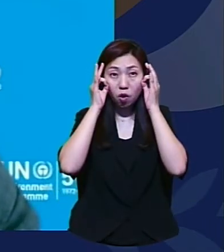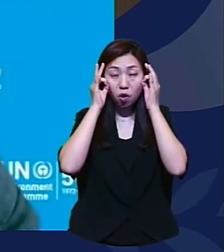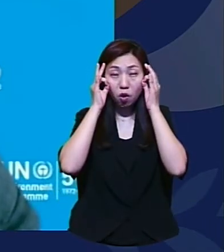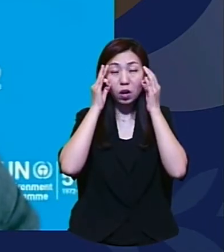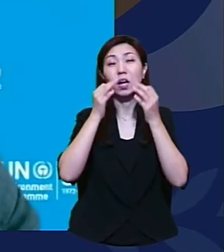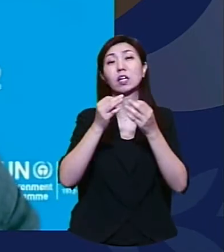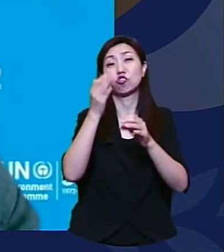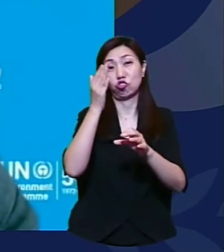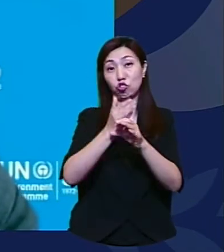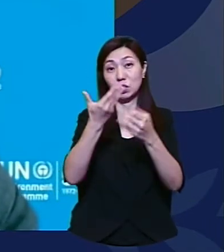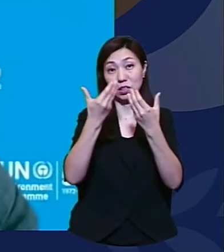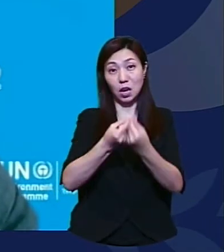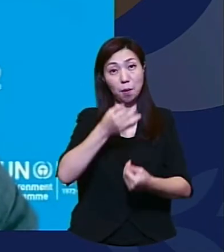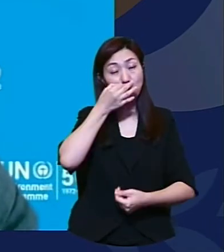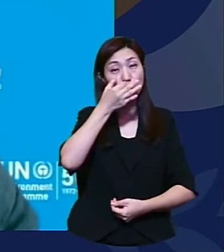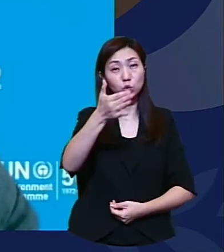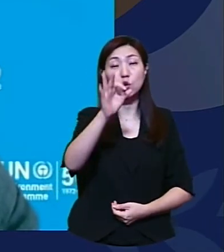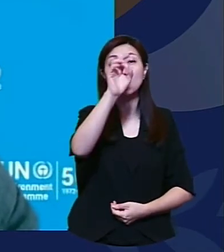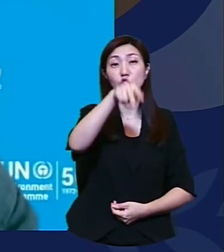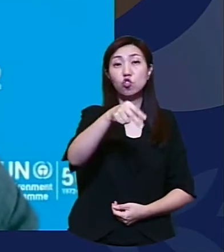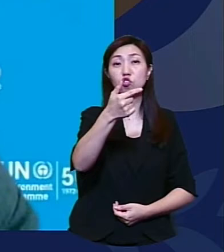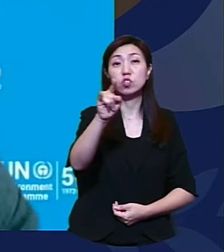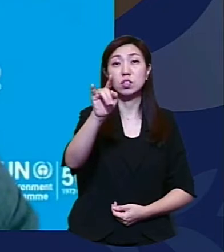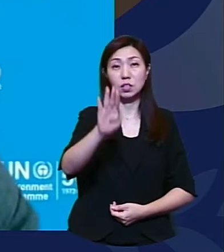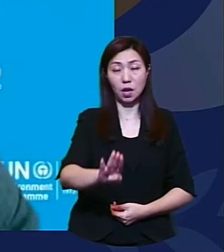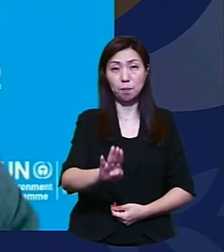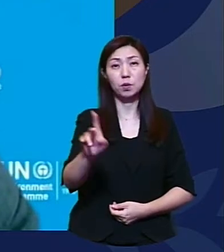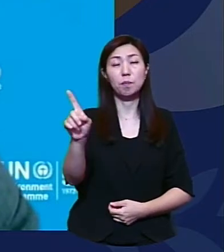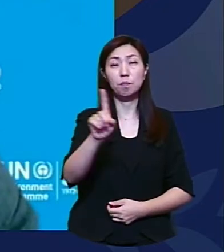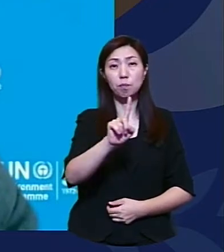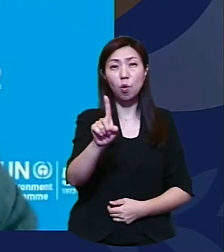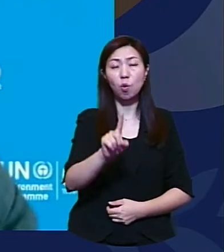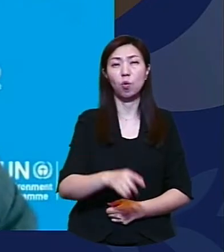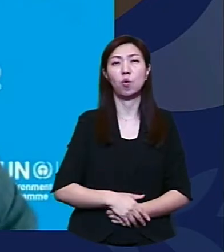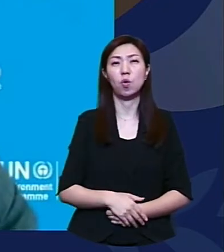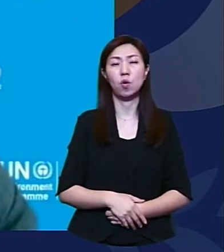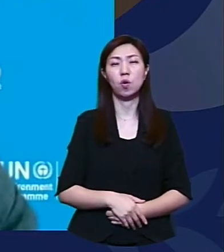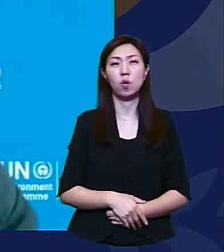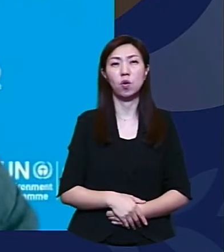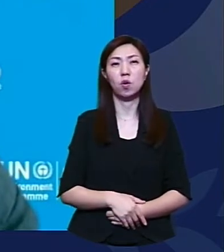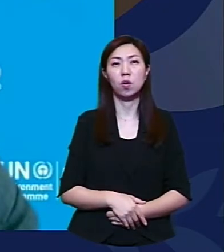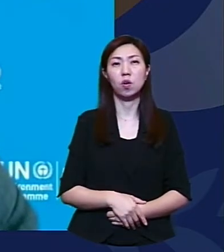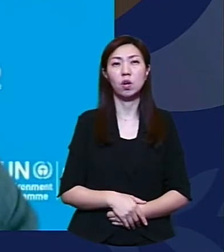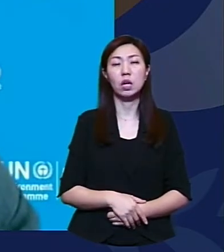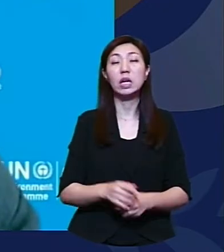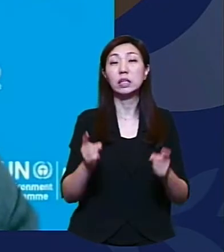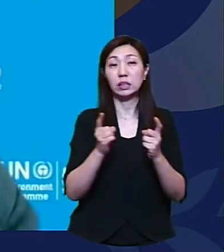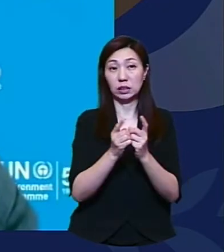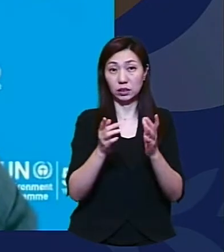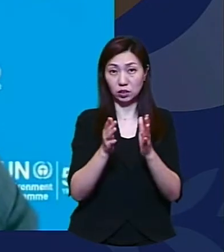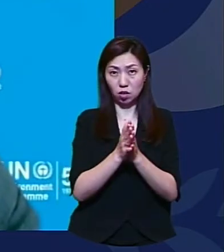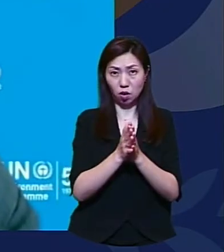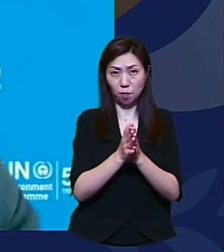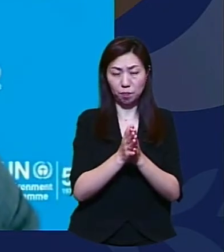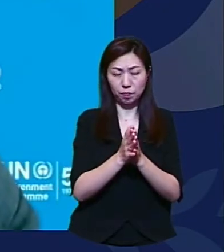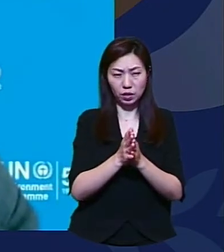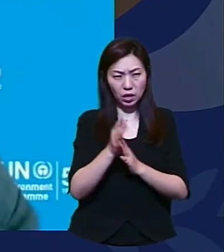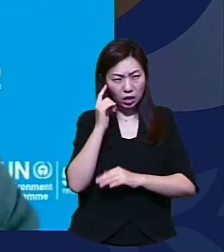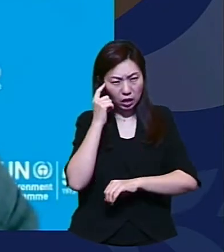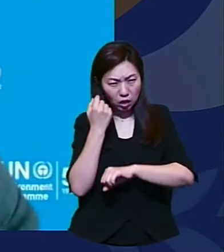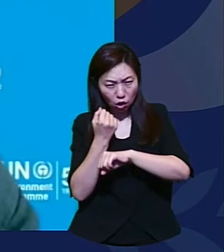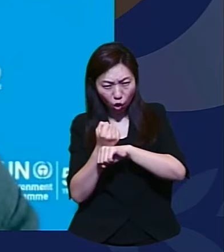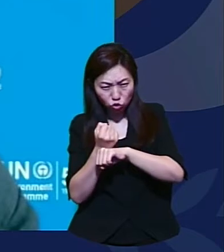private sector initiatives, is actually advocating and providing data and science to private